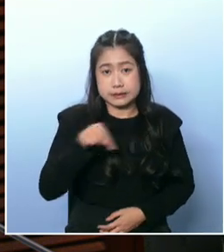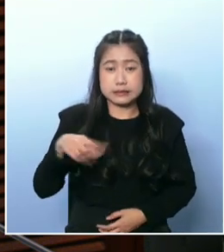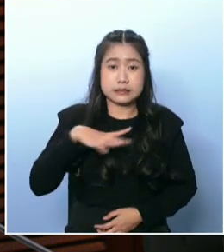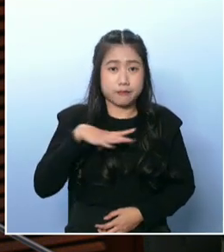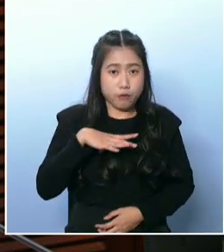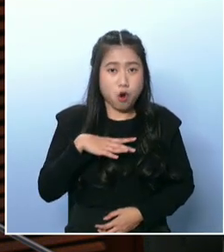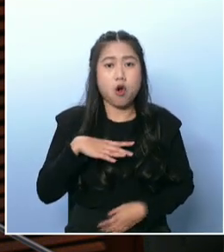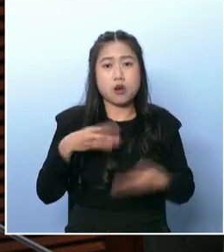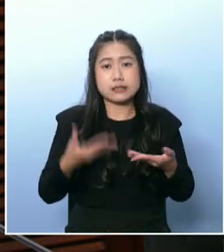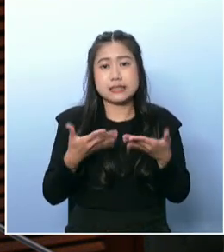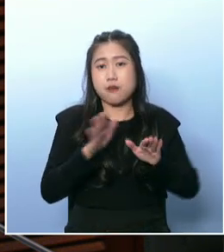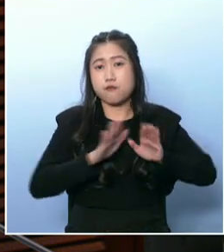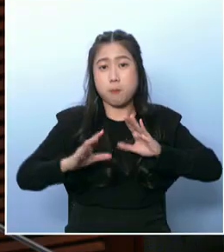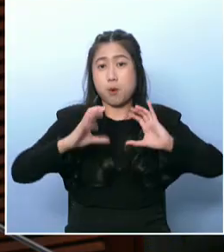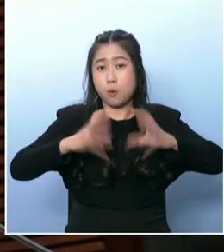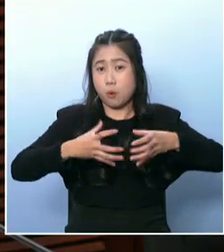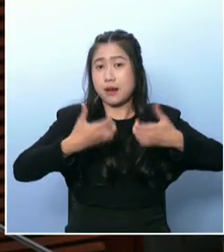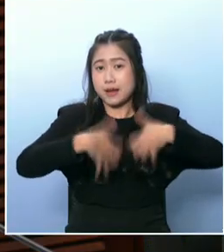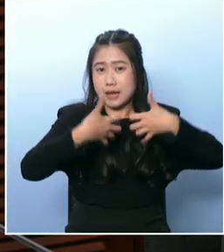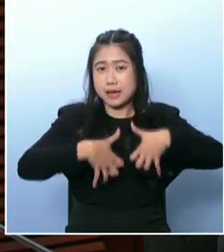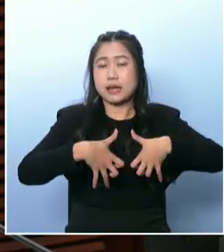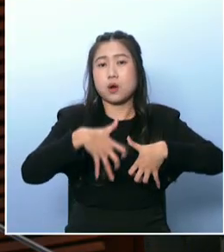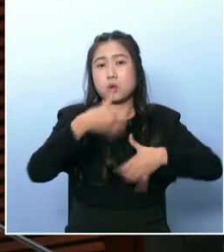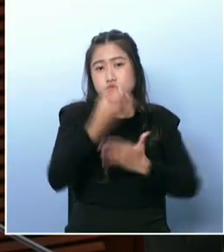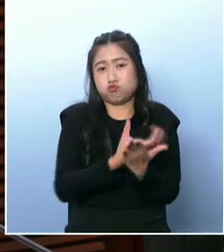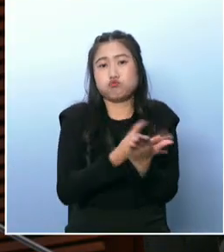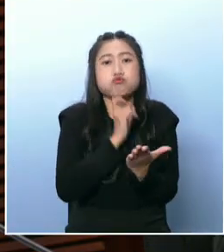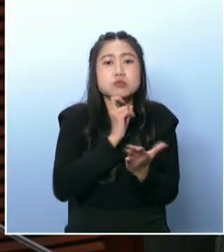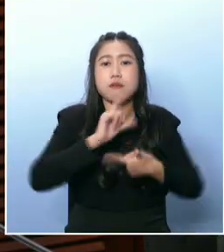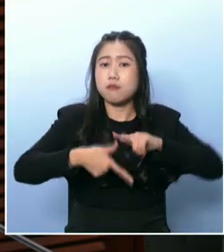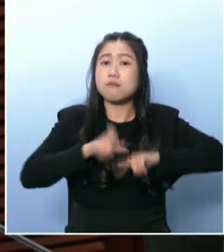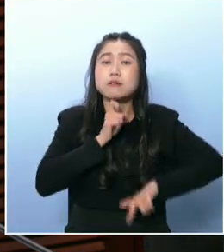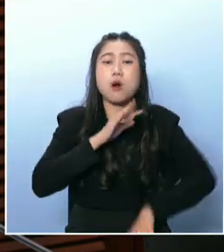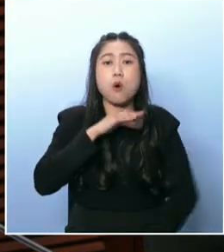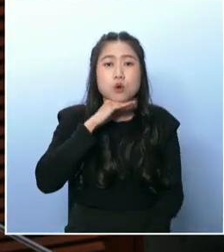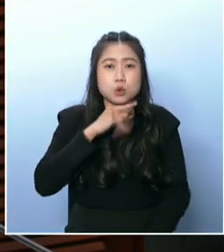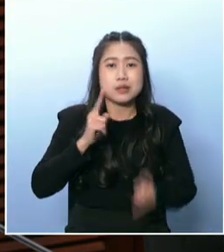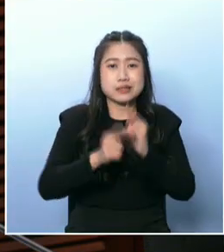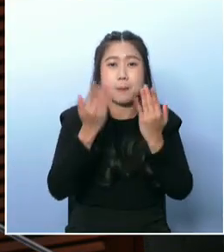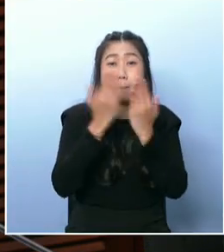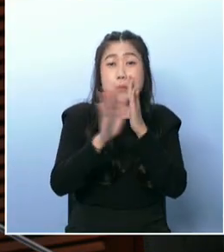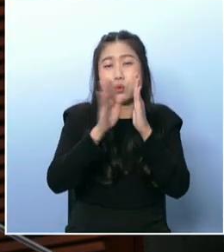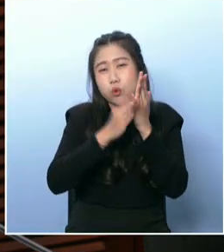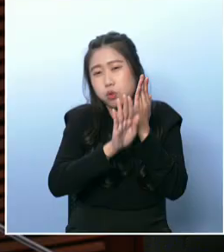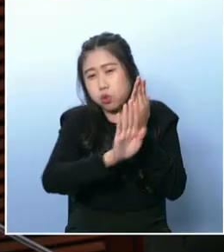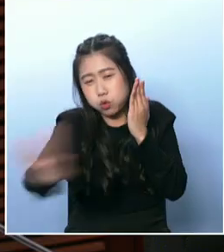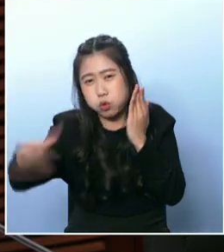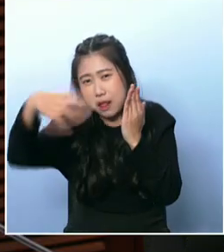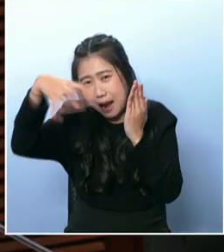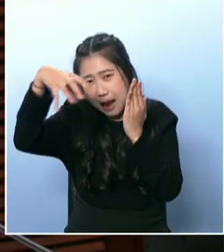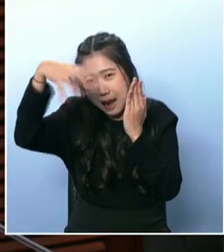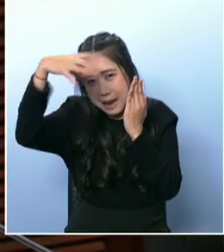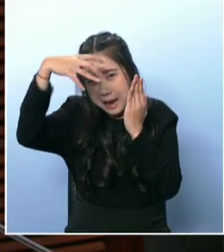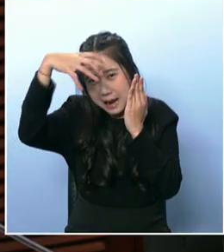the facilities. For such situations, then the service units would have measures to deal with that. For example, if